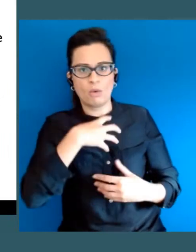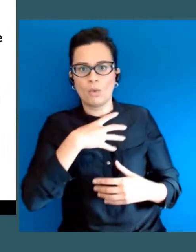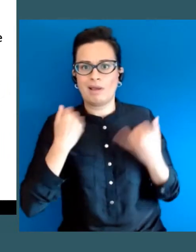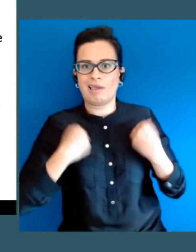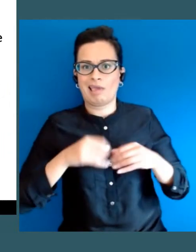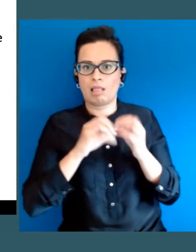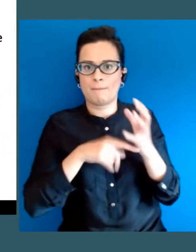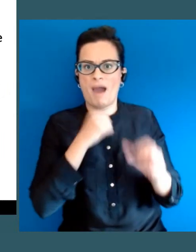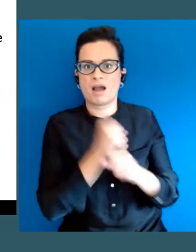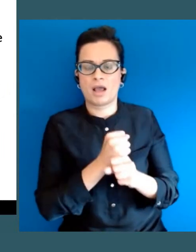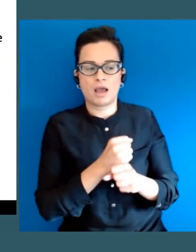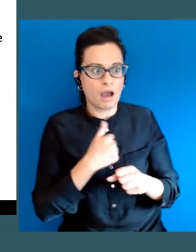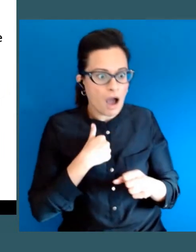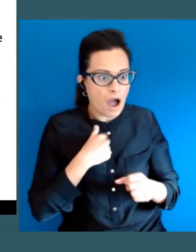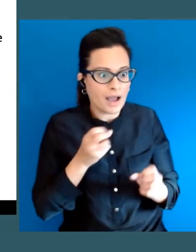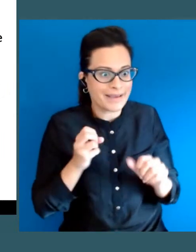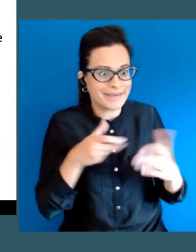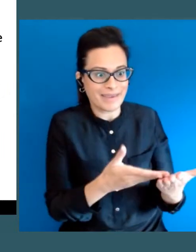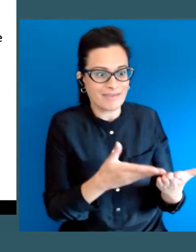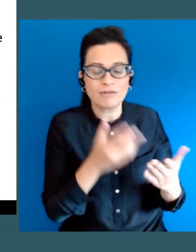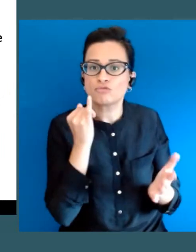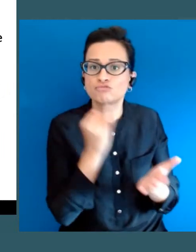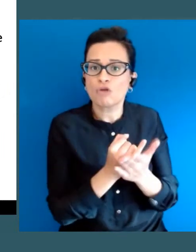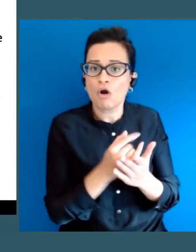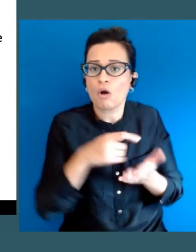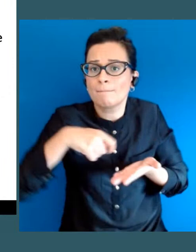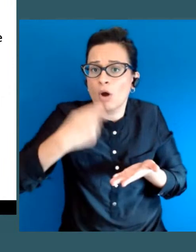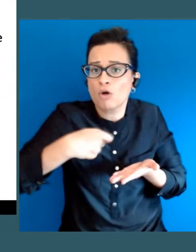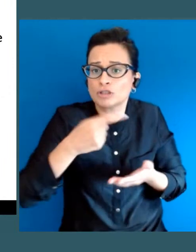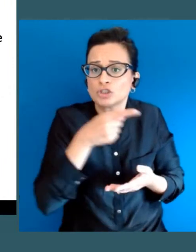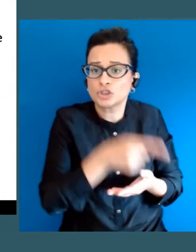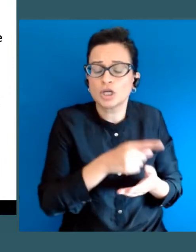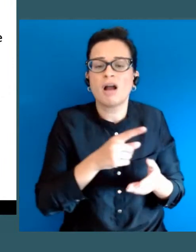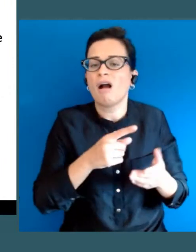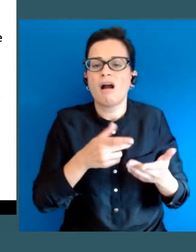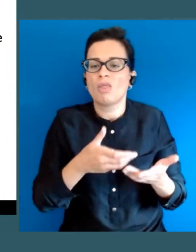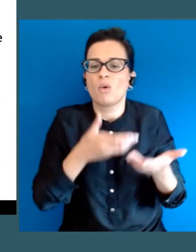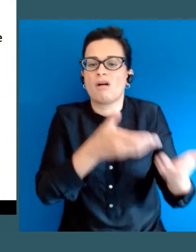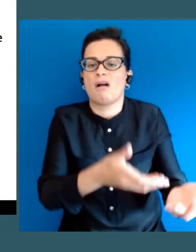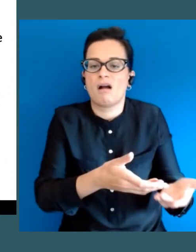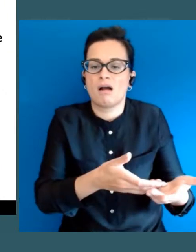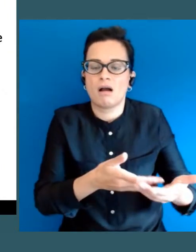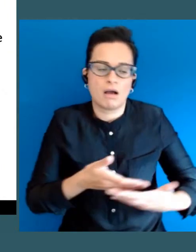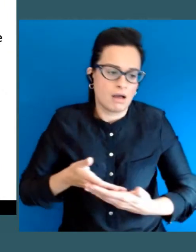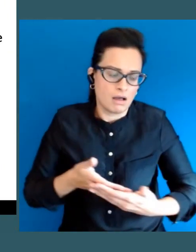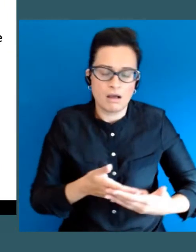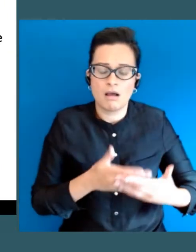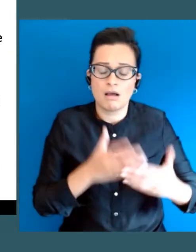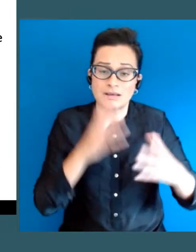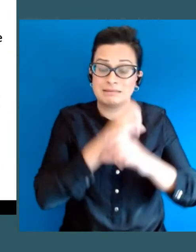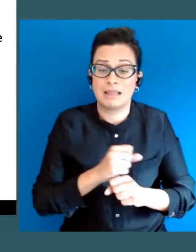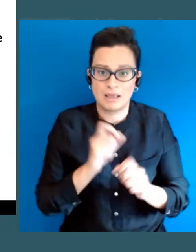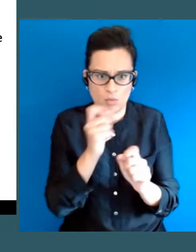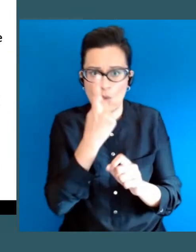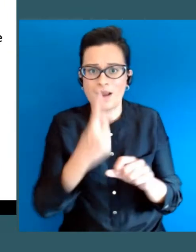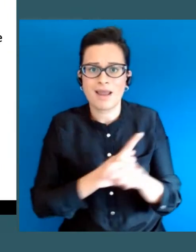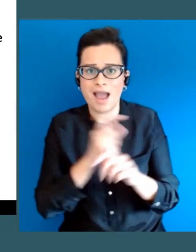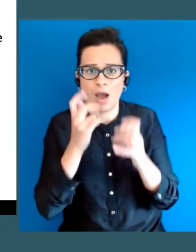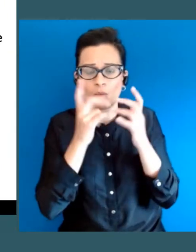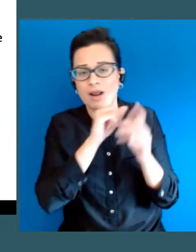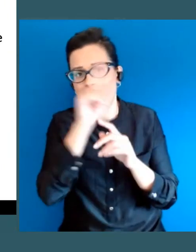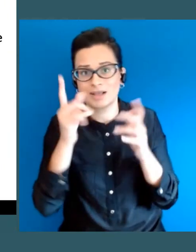the wrong porridge. So I put him to bed after he stopped being sick, and when I woke up an hour later to check him, he was